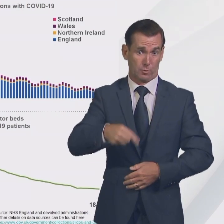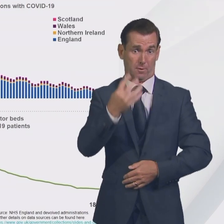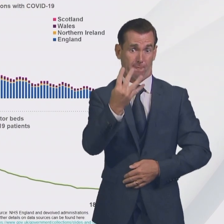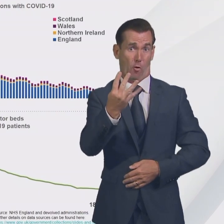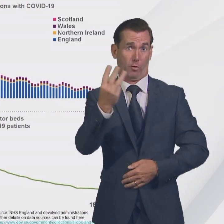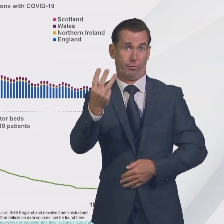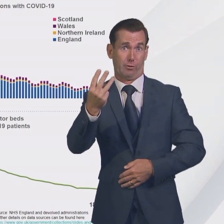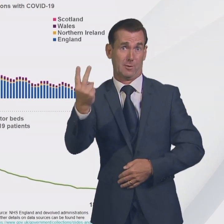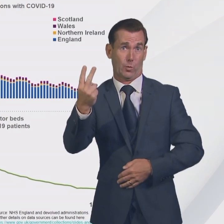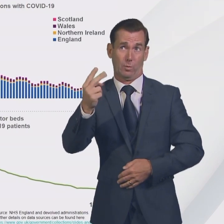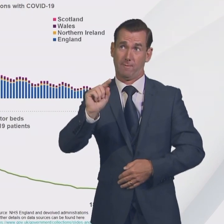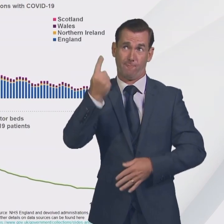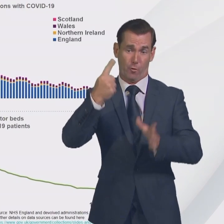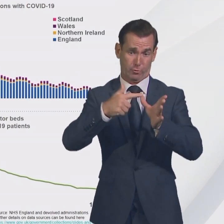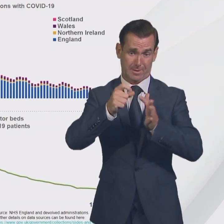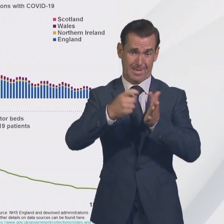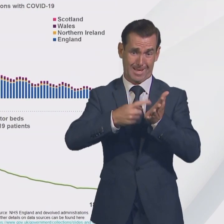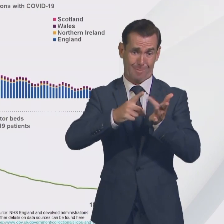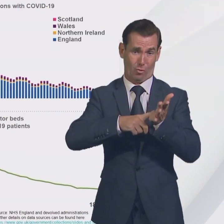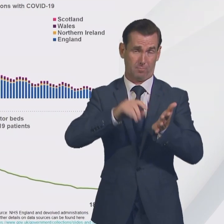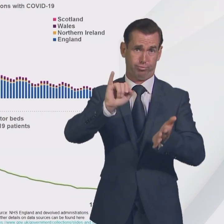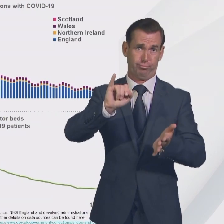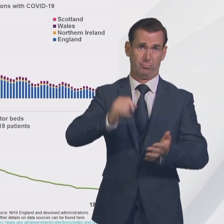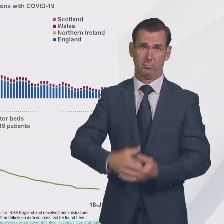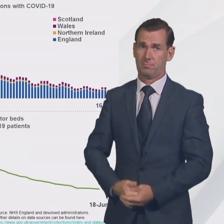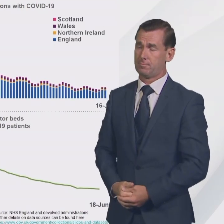3,432 on the 1st of April.